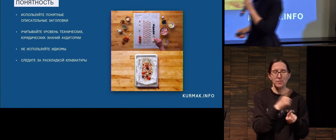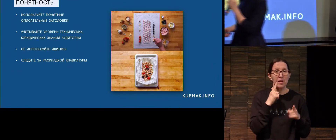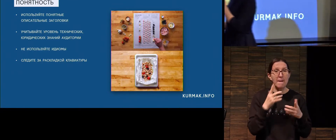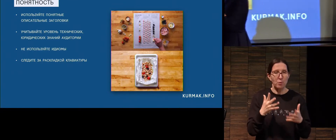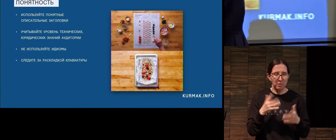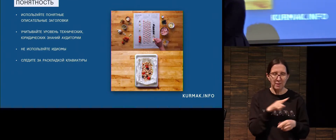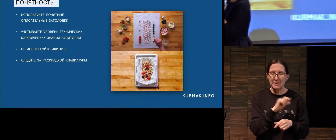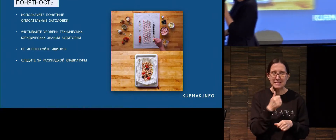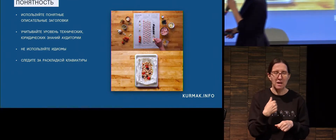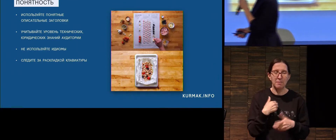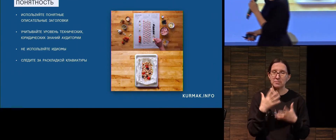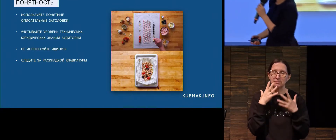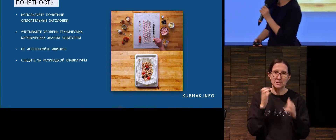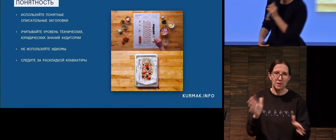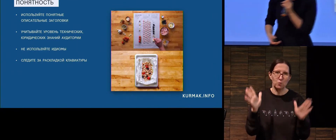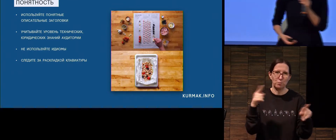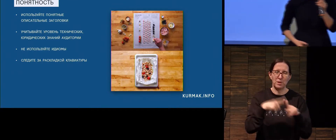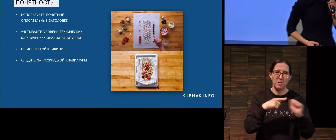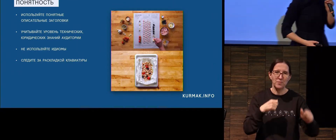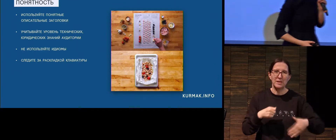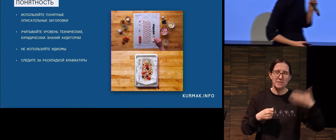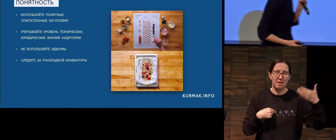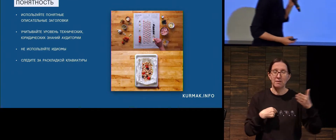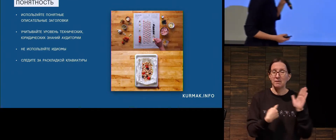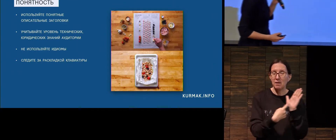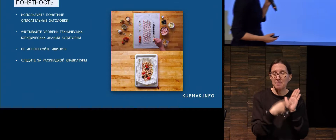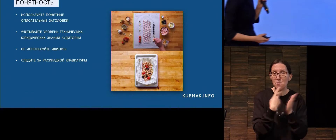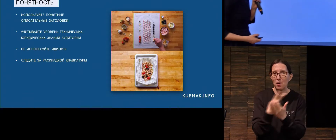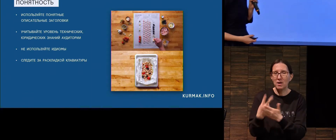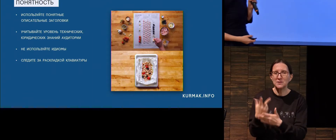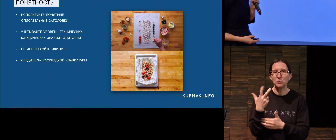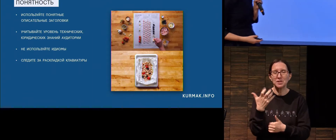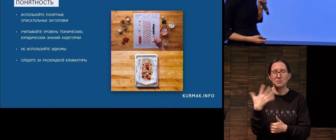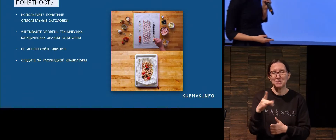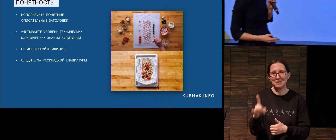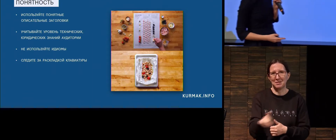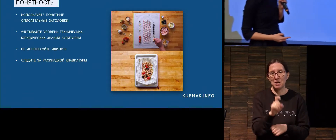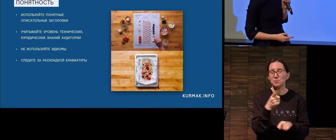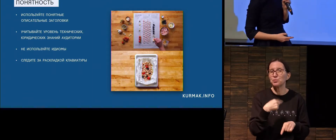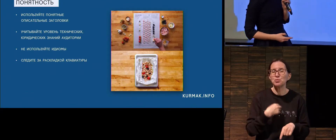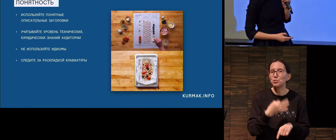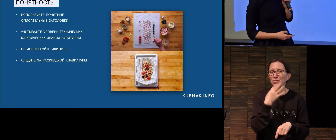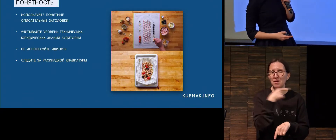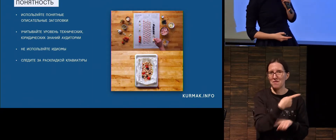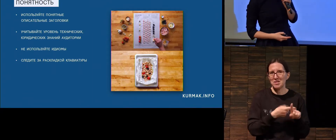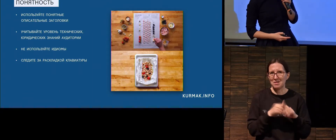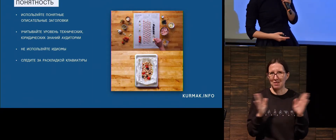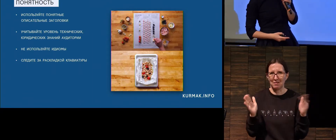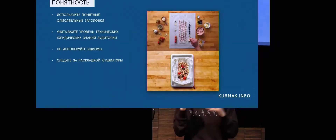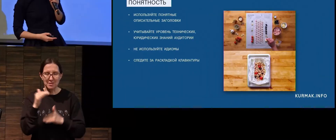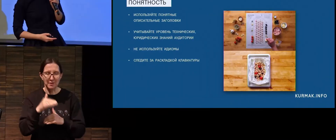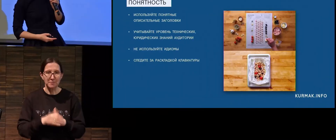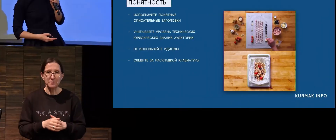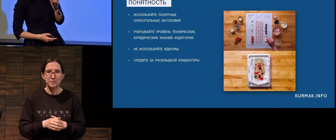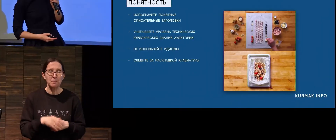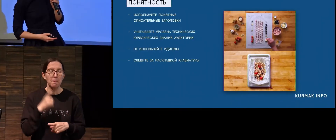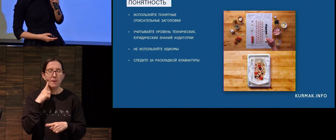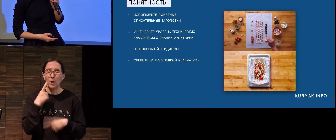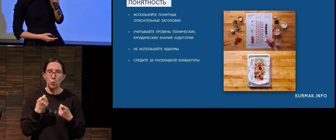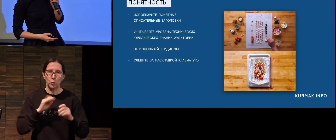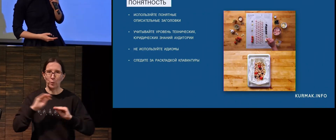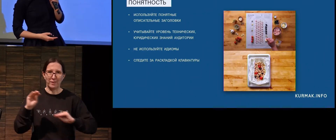it, even though we are not designers. As for understandability, this is my favorite picture. I've shown